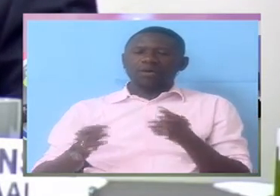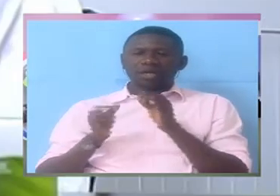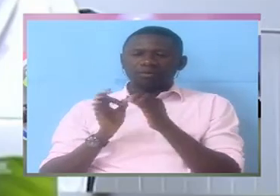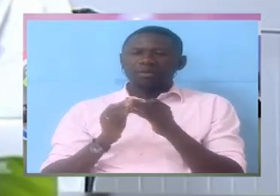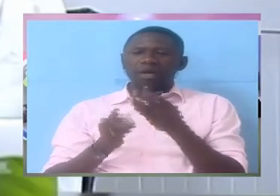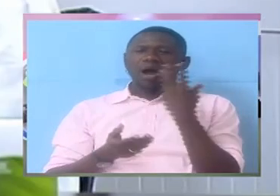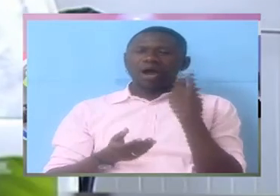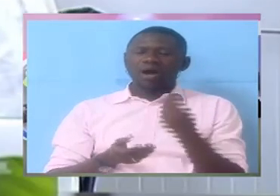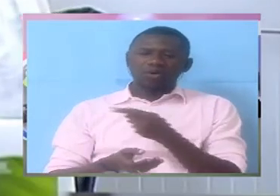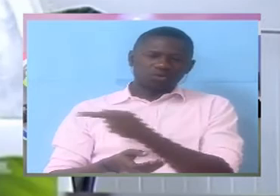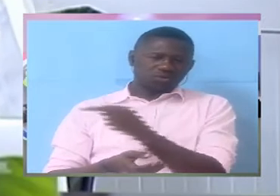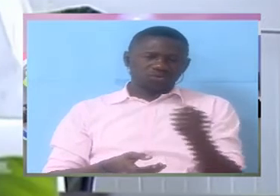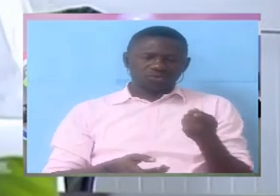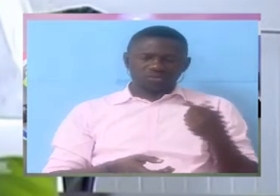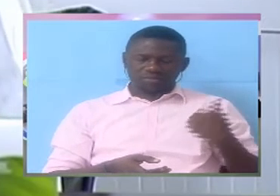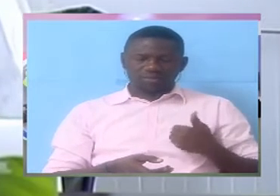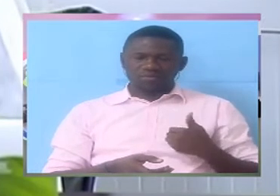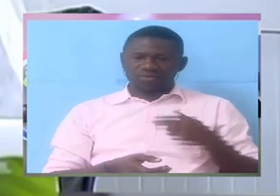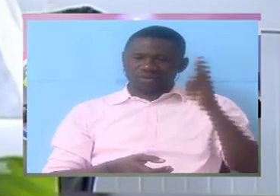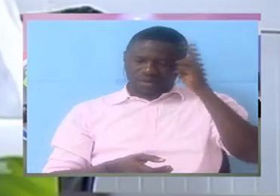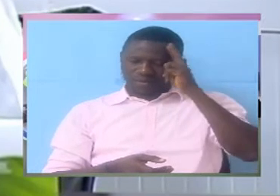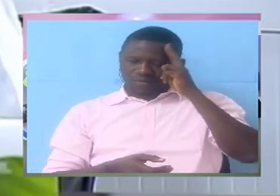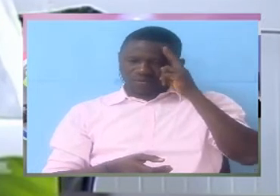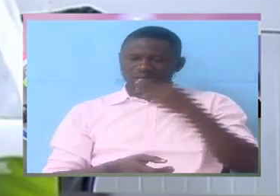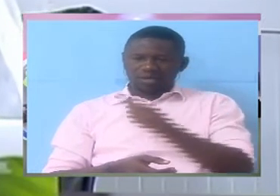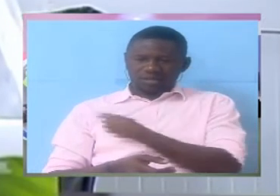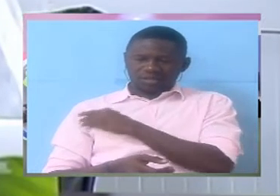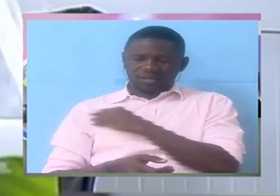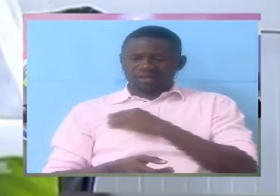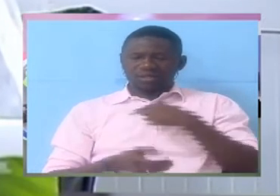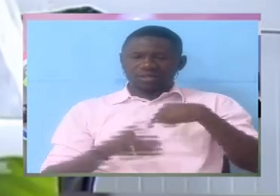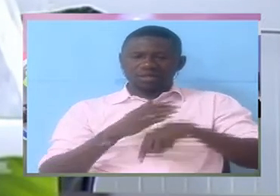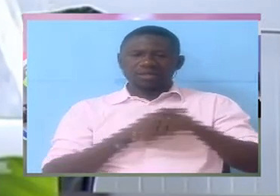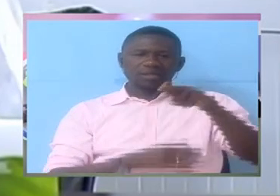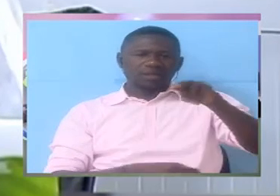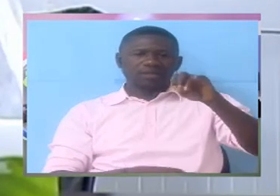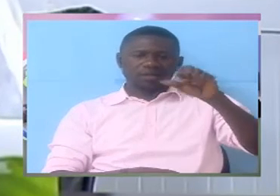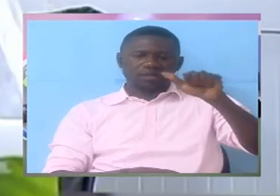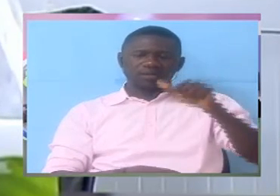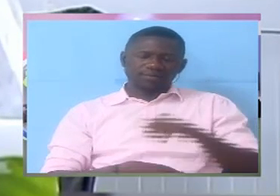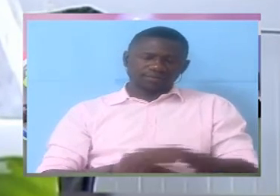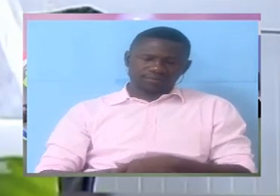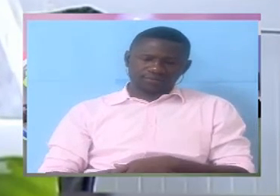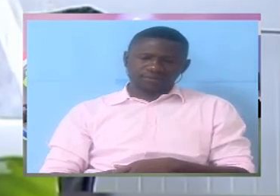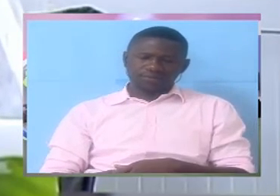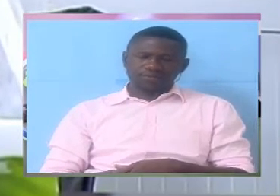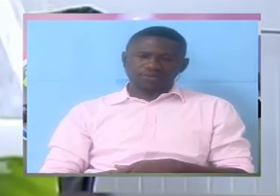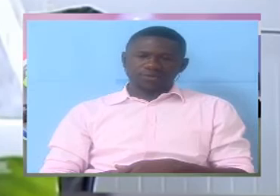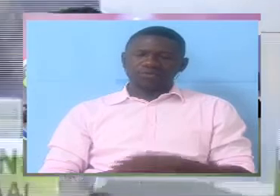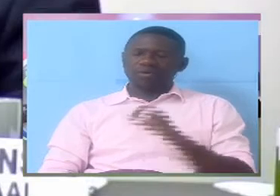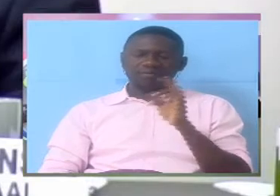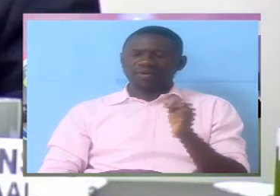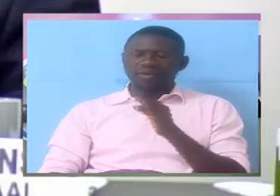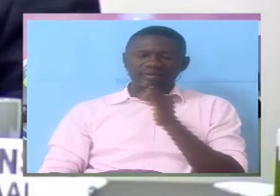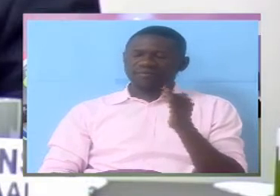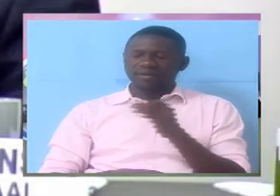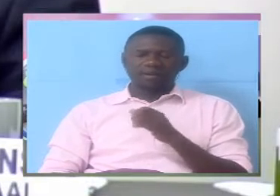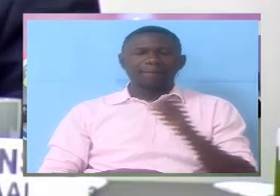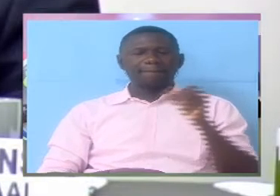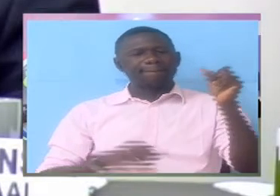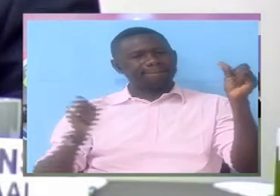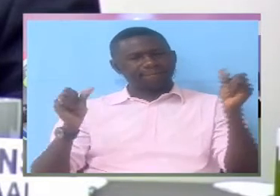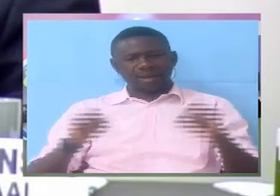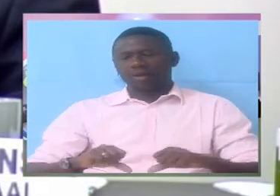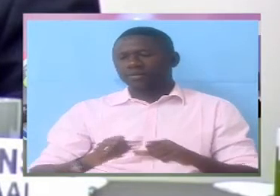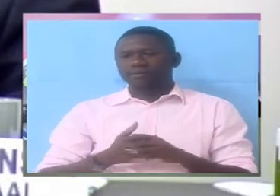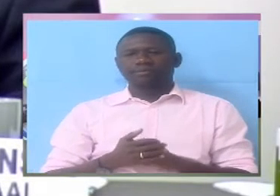de at the NIA NIA la sansan kono je was very bad ha sangara tanunde tell us all about it be